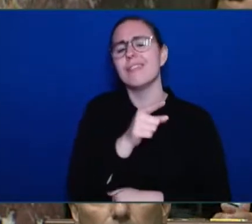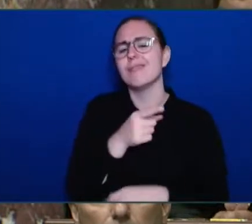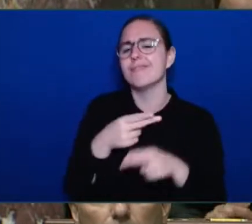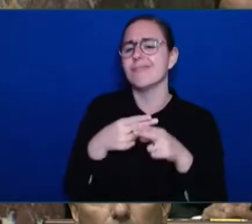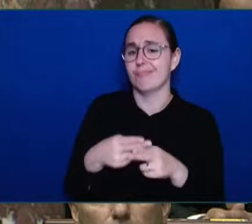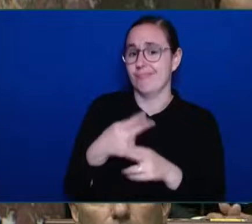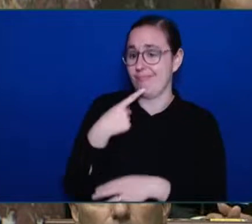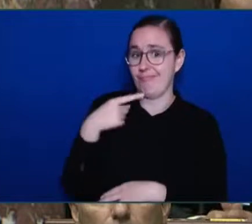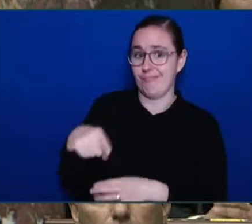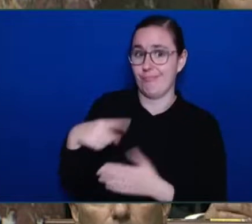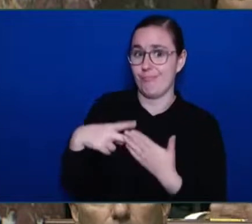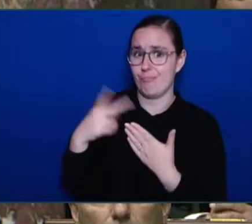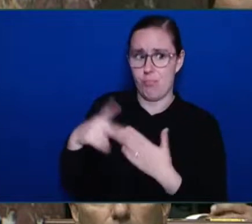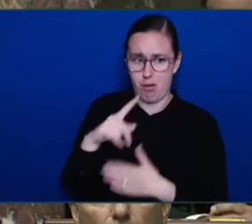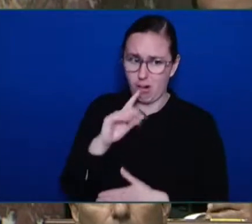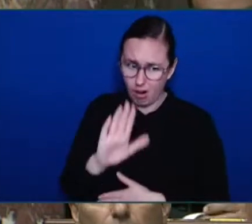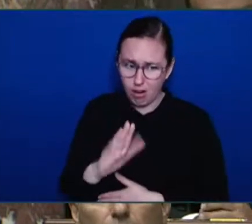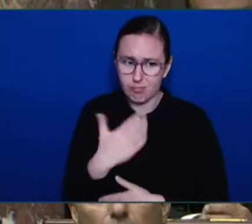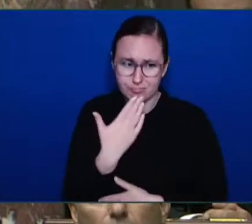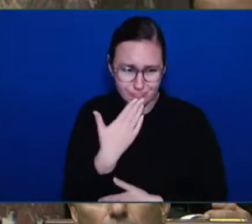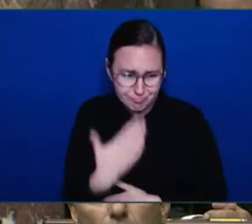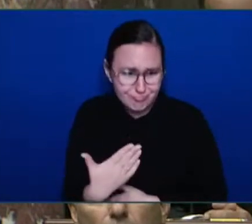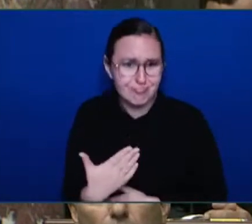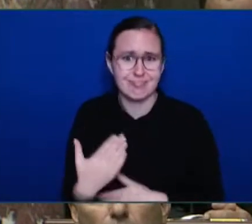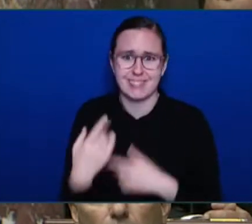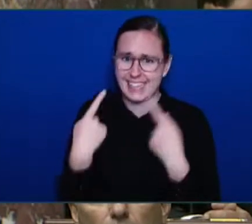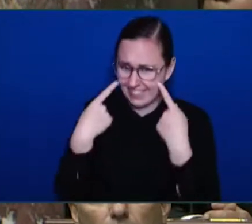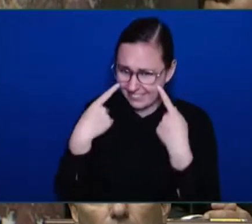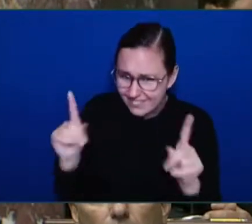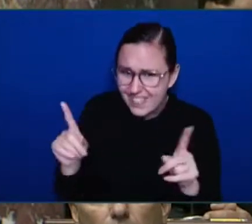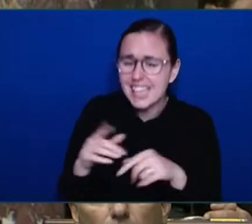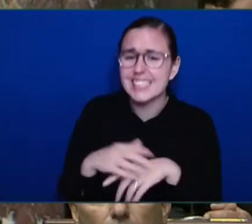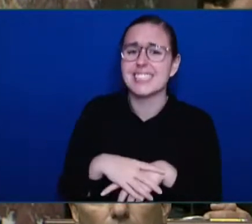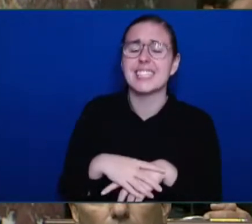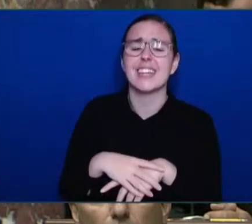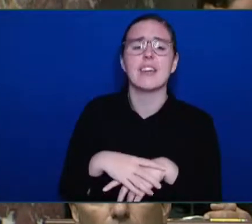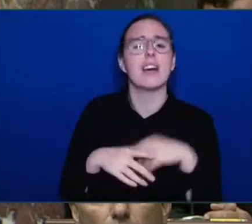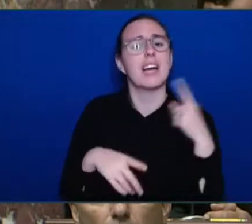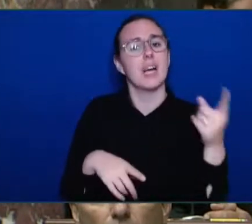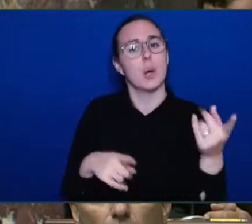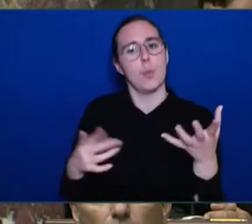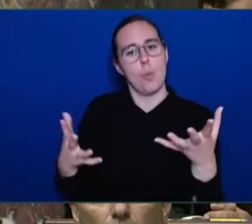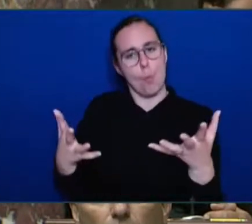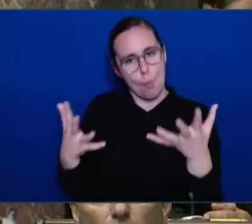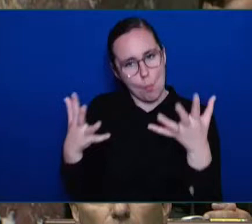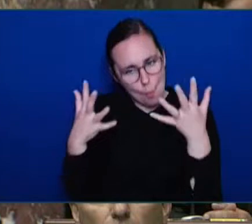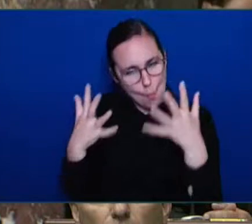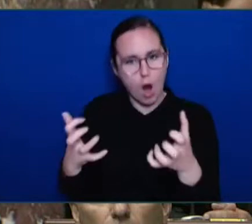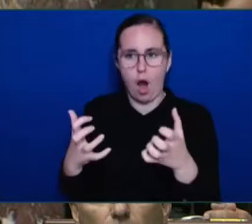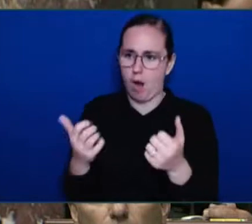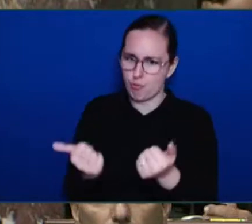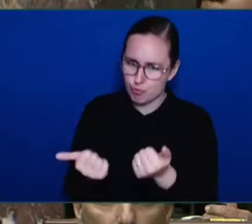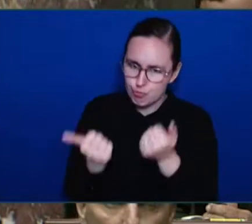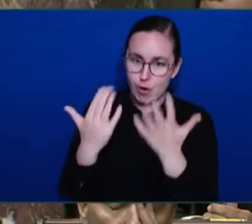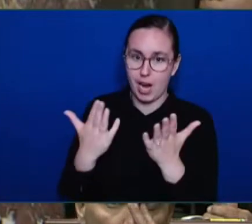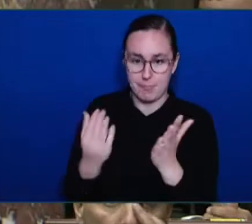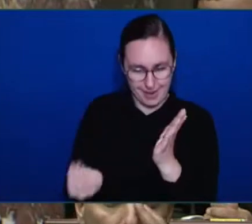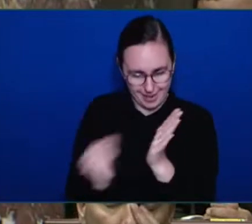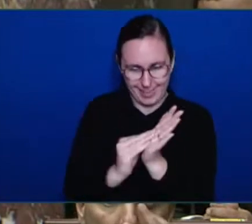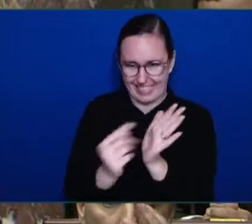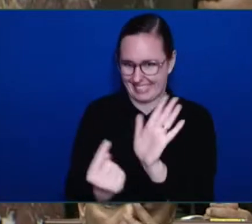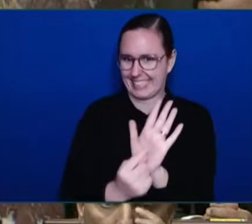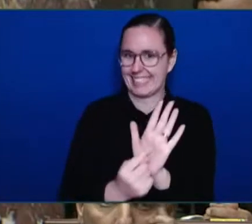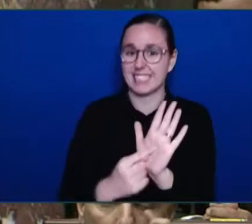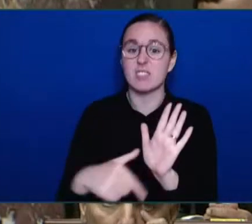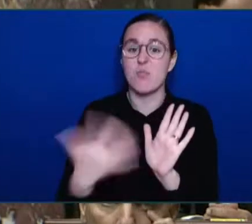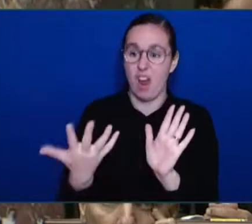recommendations, one of the first being to bring that program back, which the opposition saw fit to cut. Now, Mr. Speaker, there are many